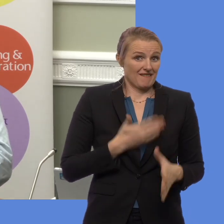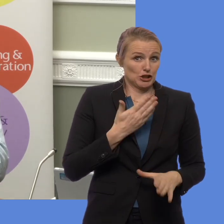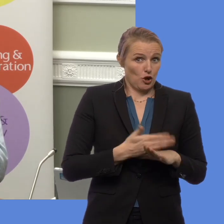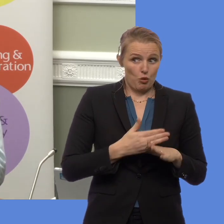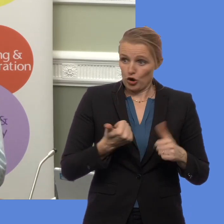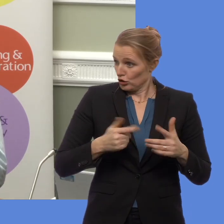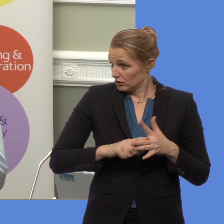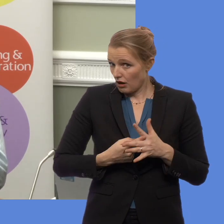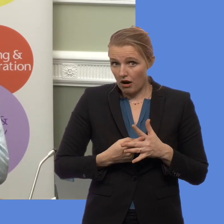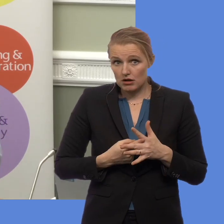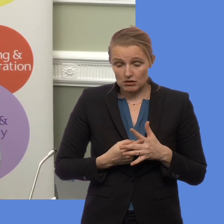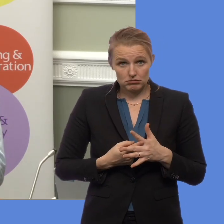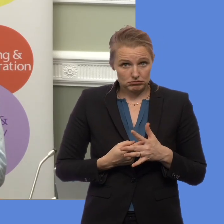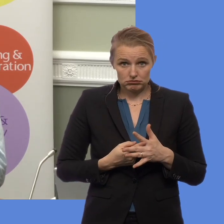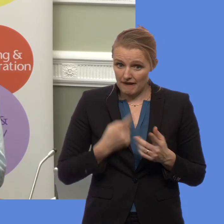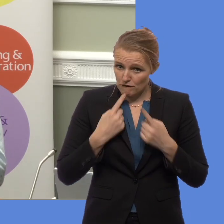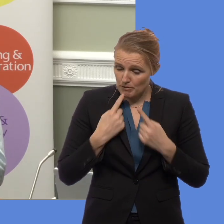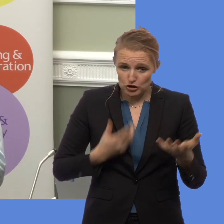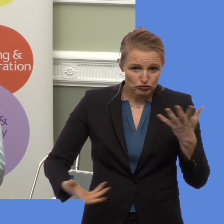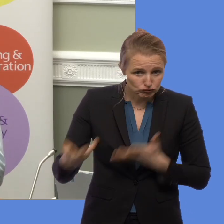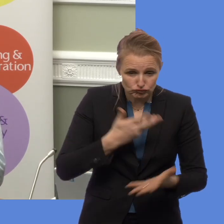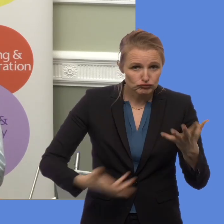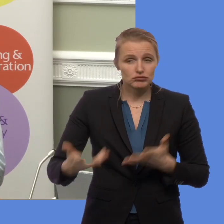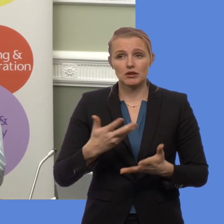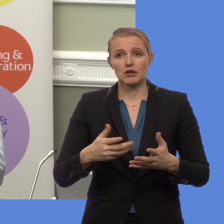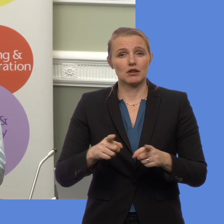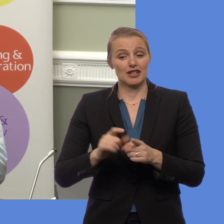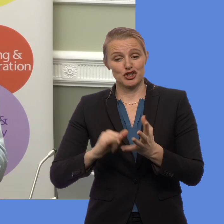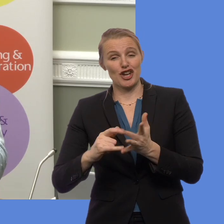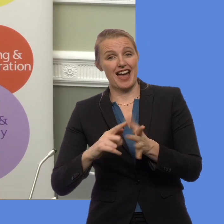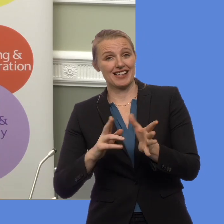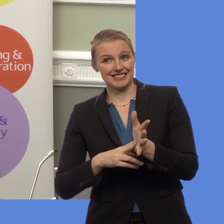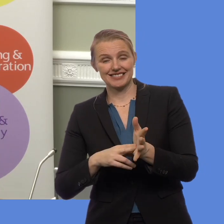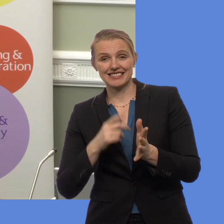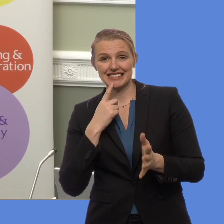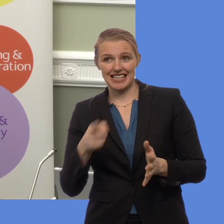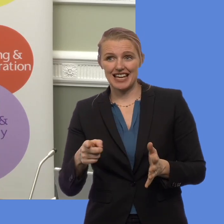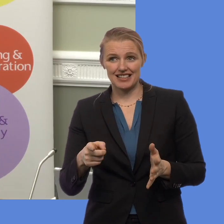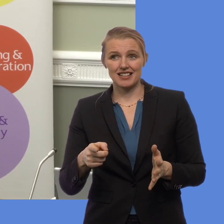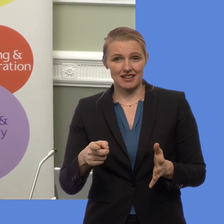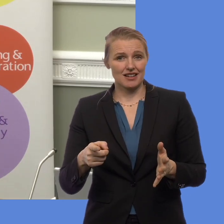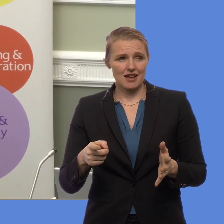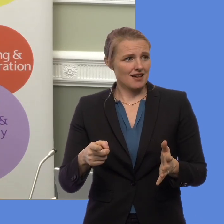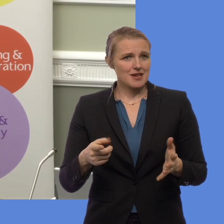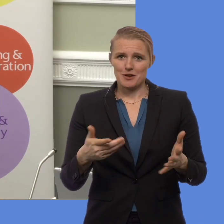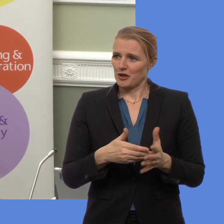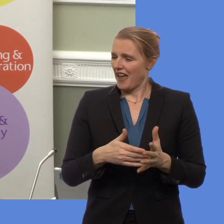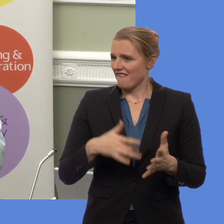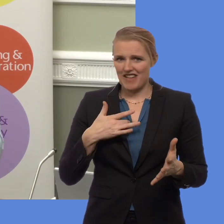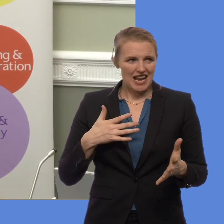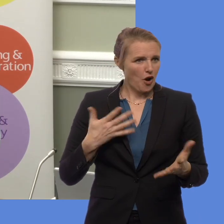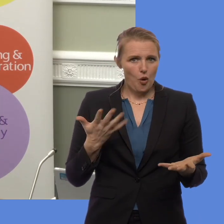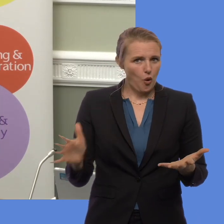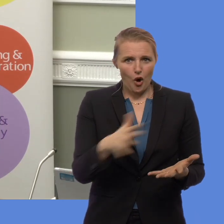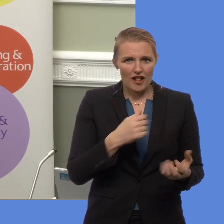today in terms of the information, and as Sean has noted there, that kind of, which comes across that drive and passion